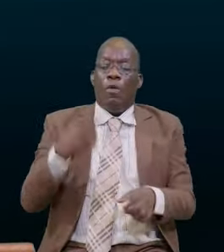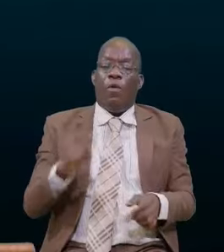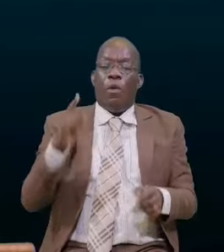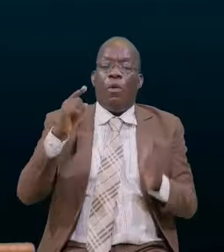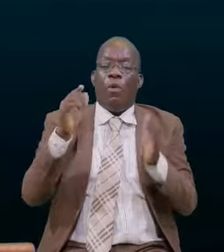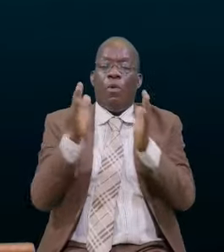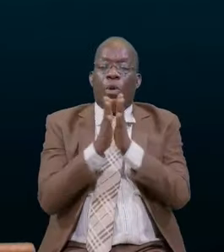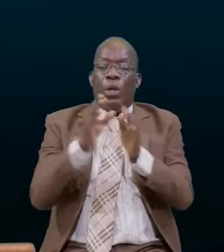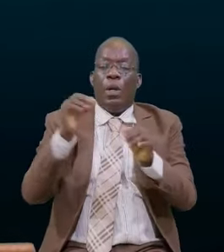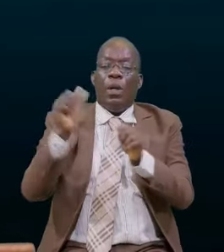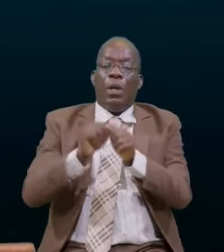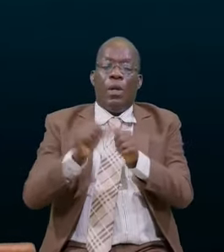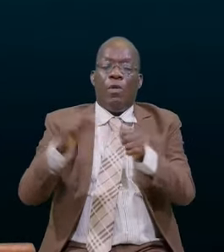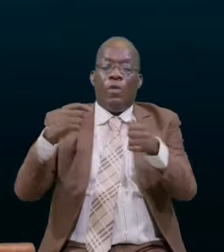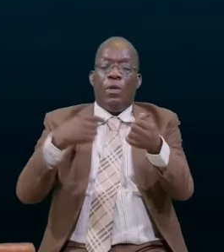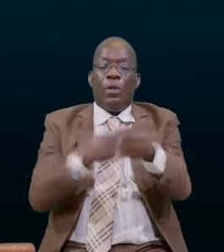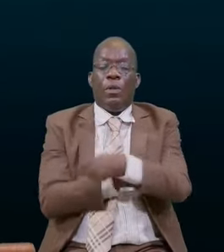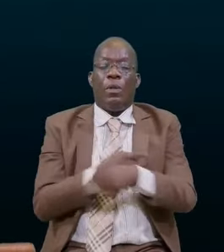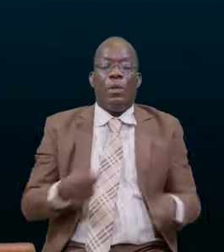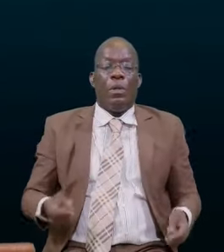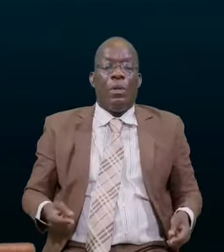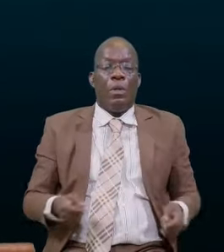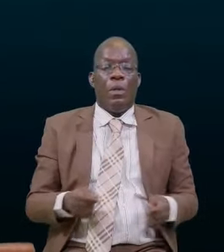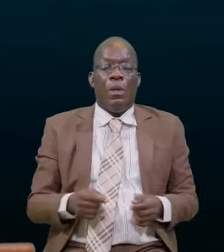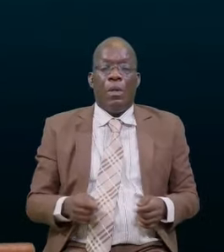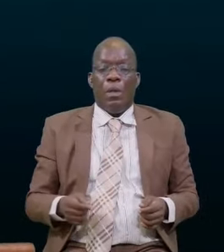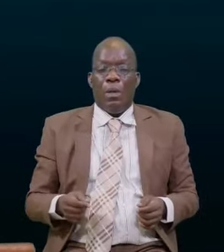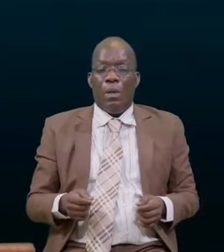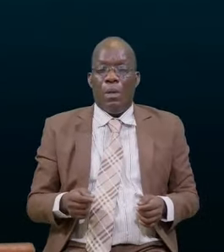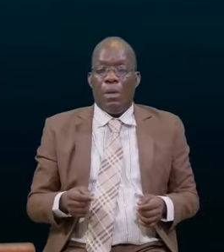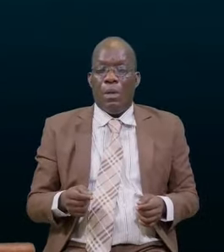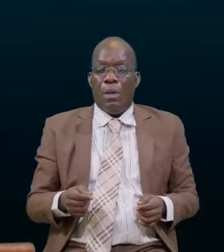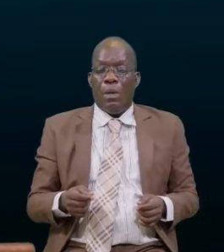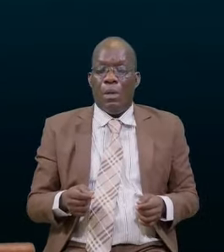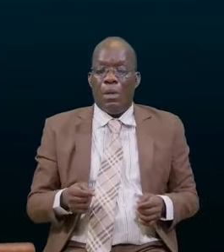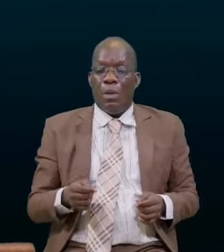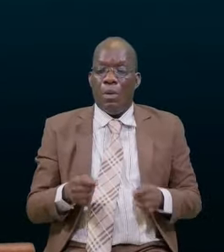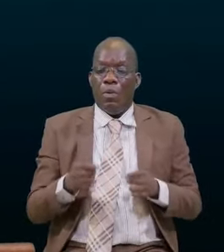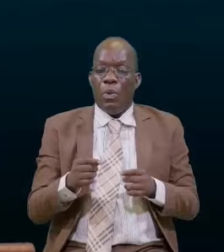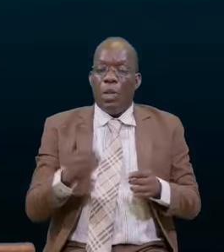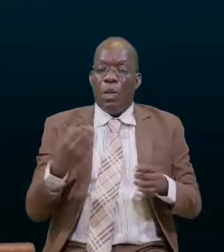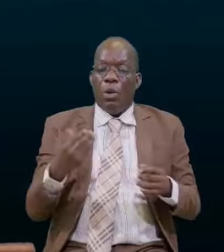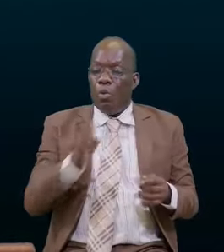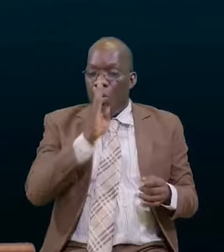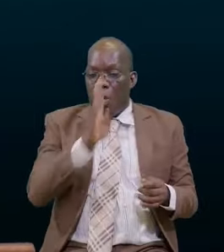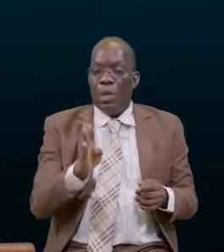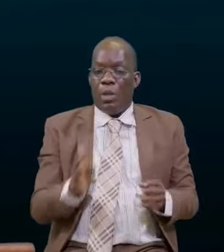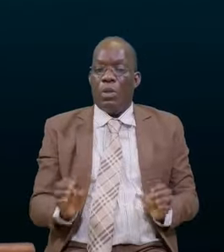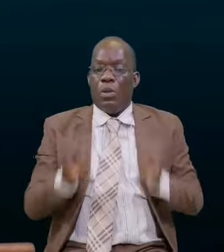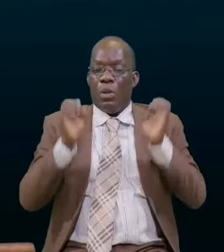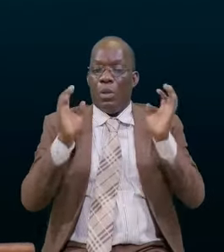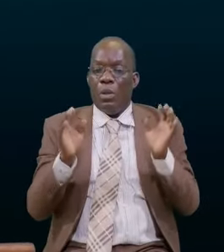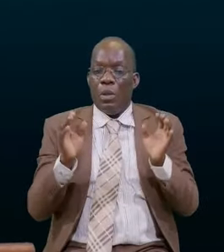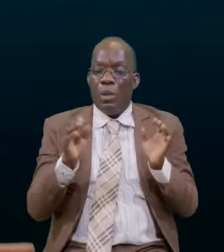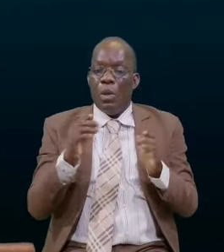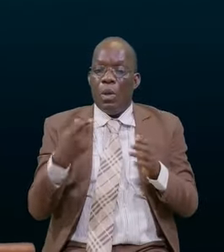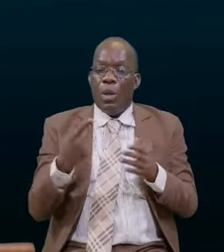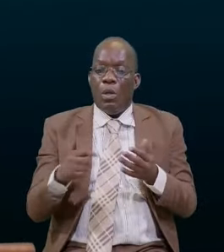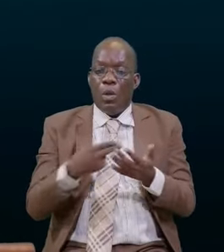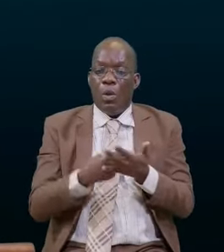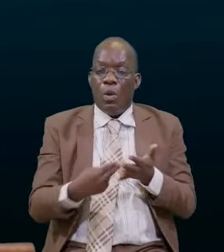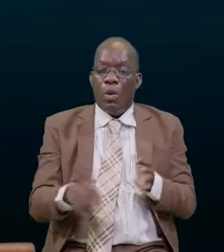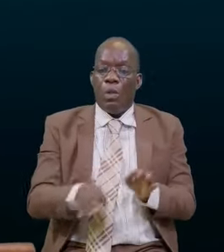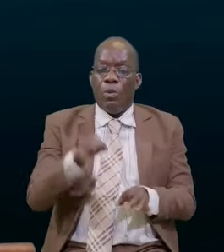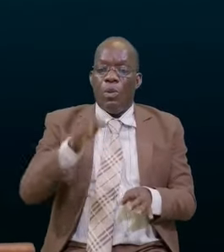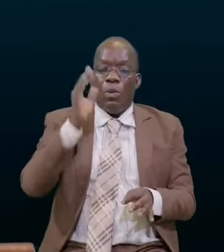Ying promptly to the faithful but gentle warning of the Holy Spirit the Holy Spirit be warning us